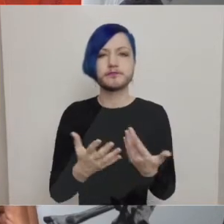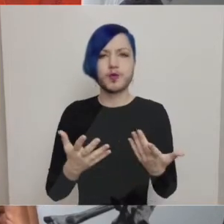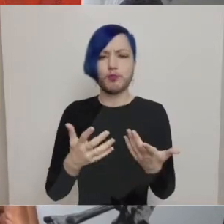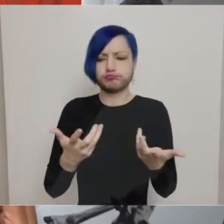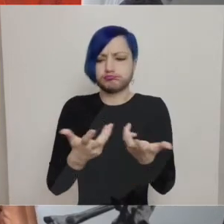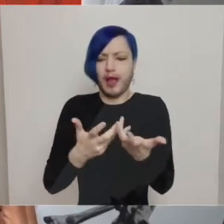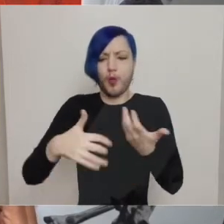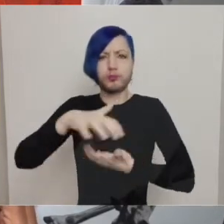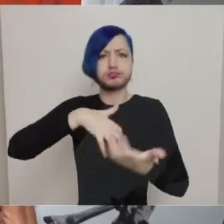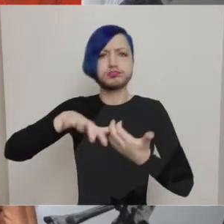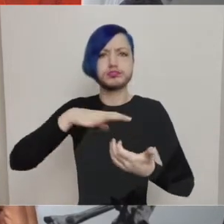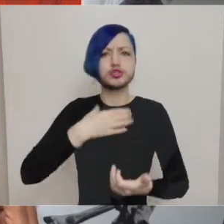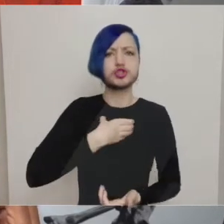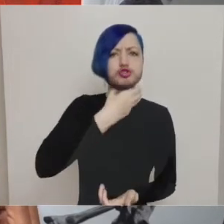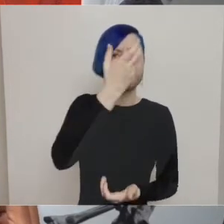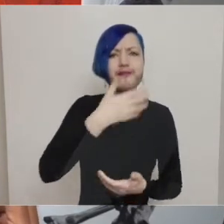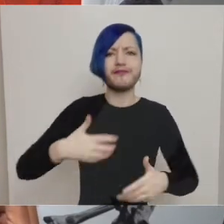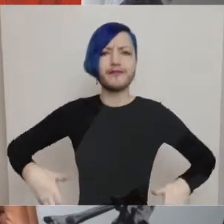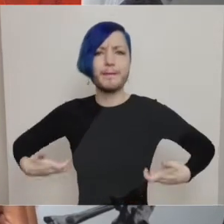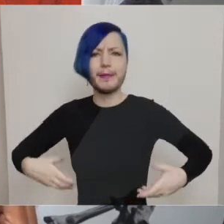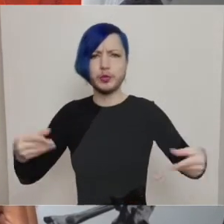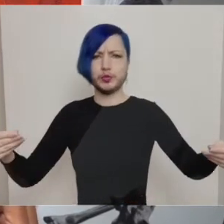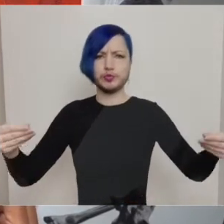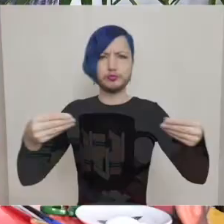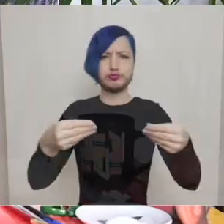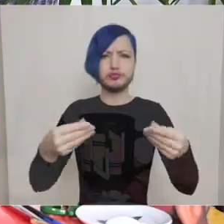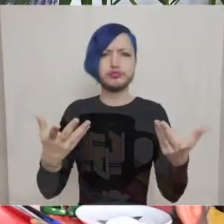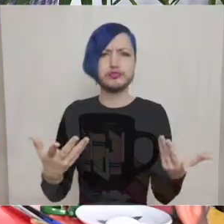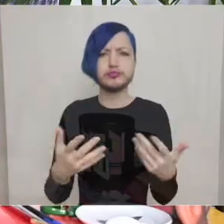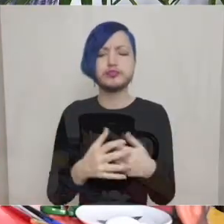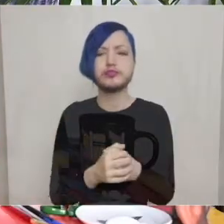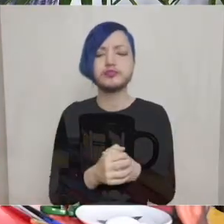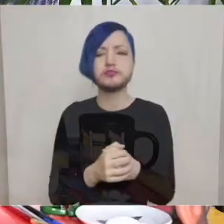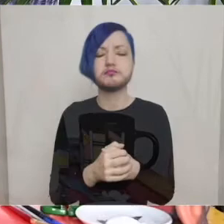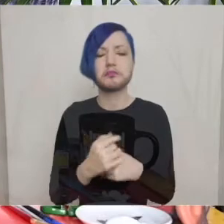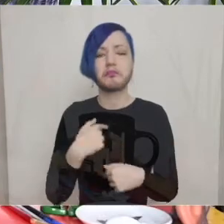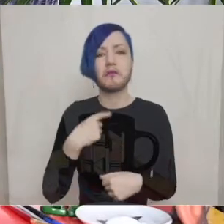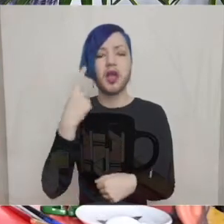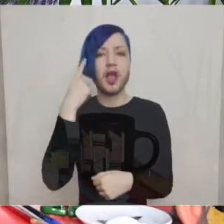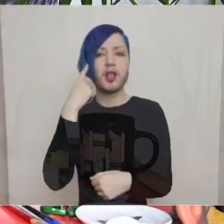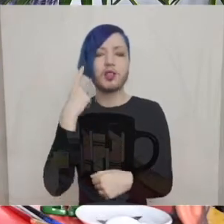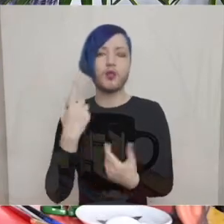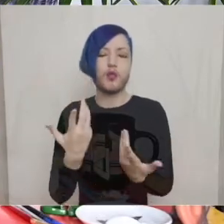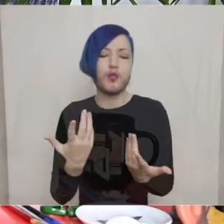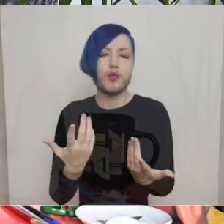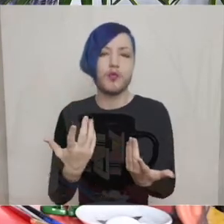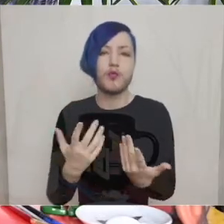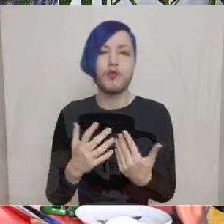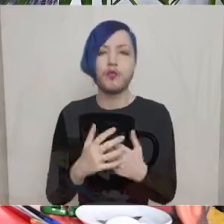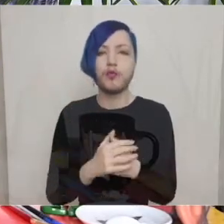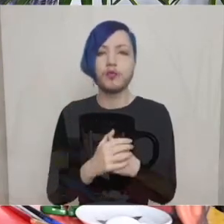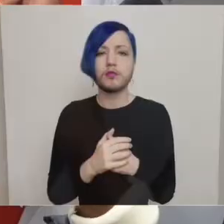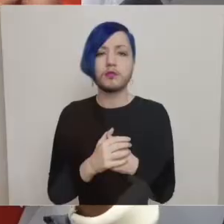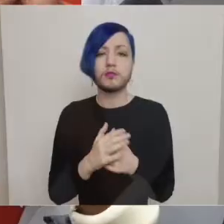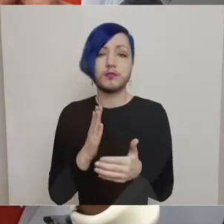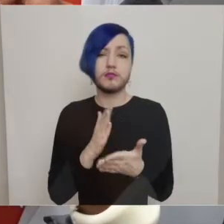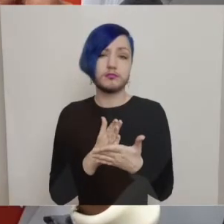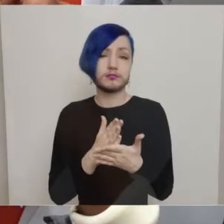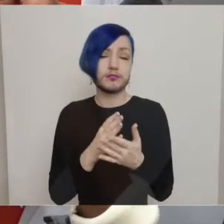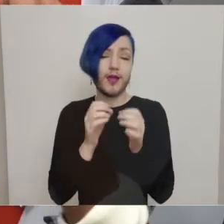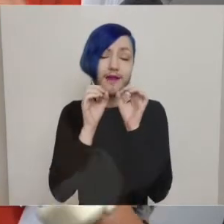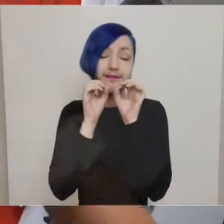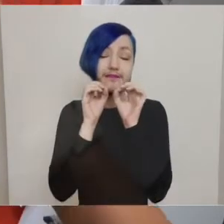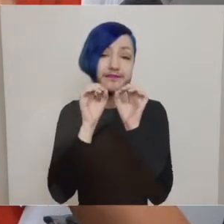and a baboon belong together? Well, I was just thinking that it would make for